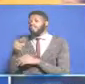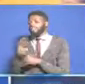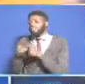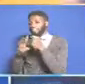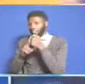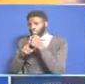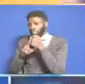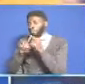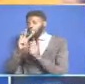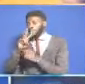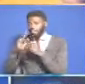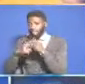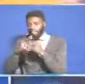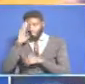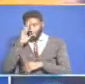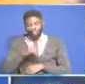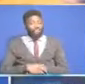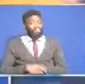170,647 on Sunday, with